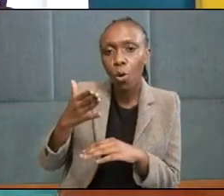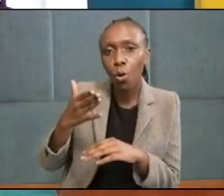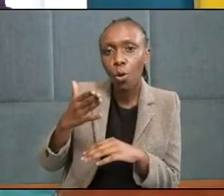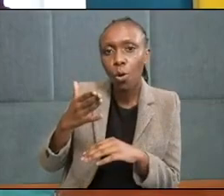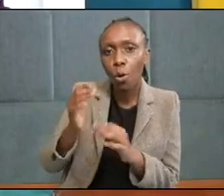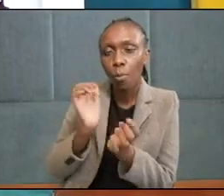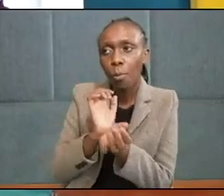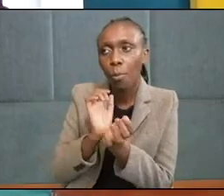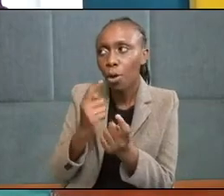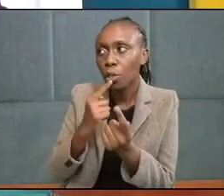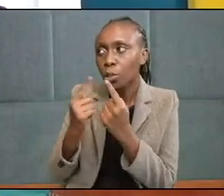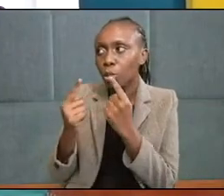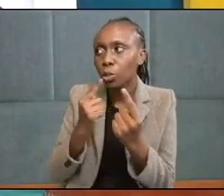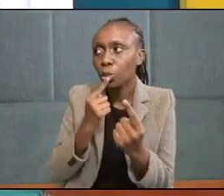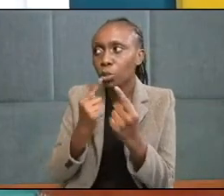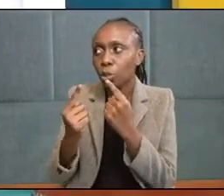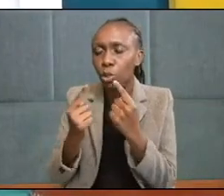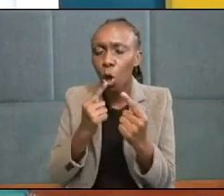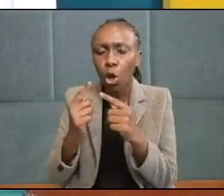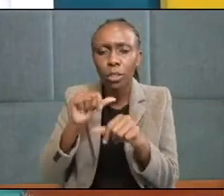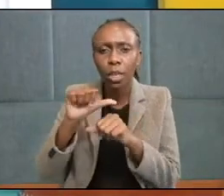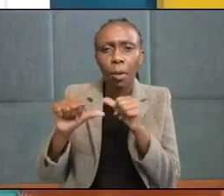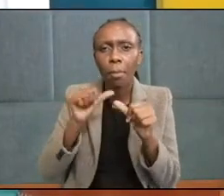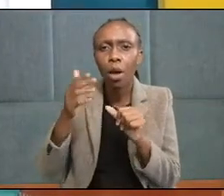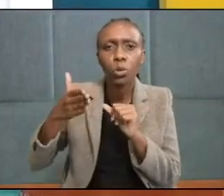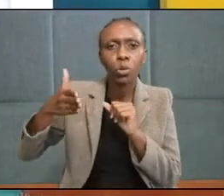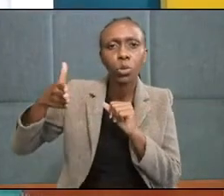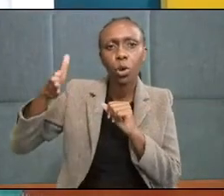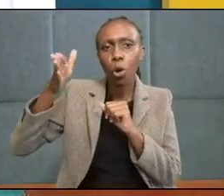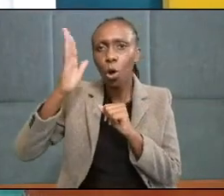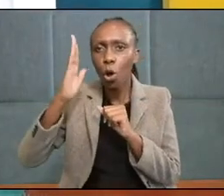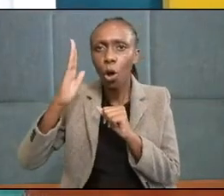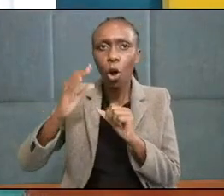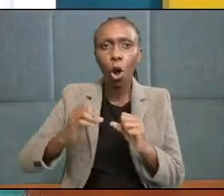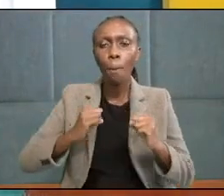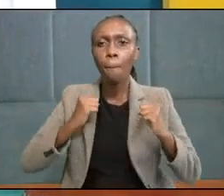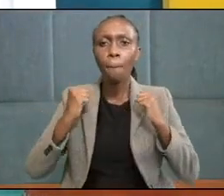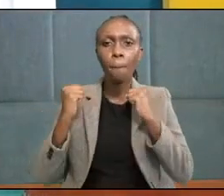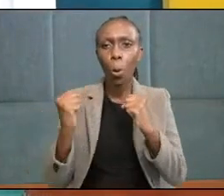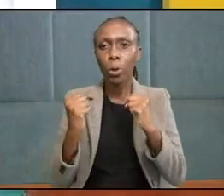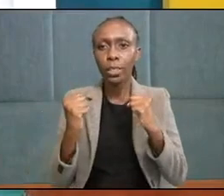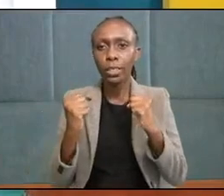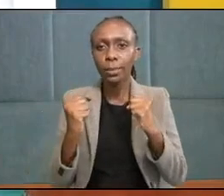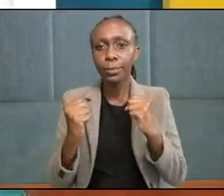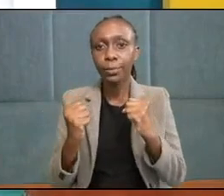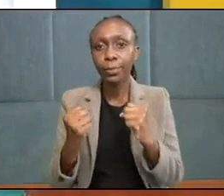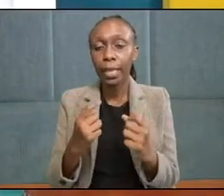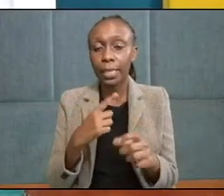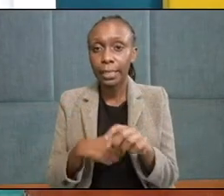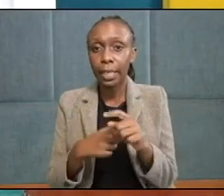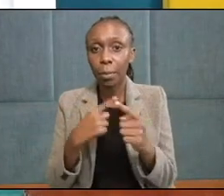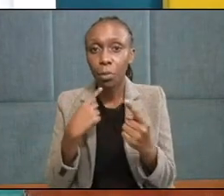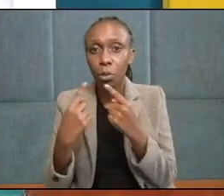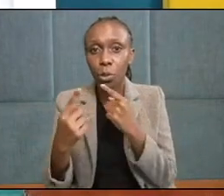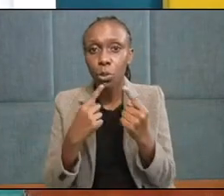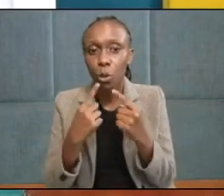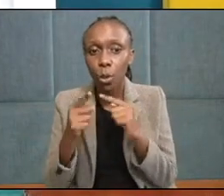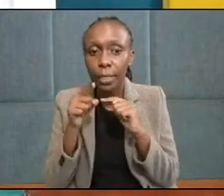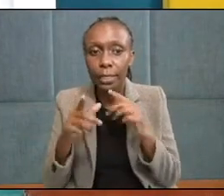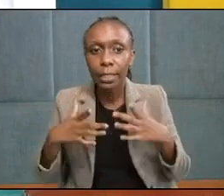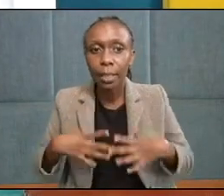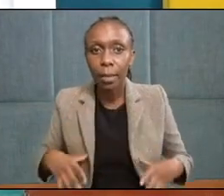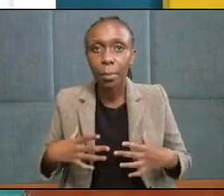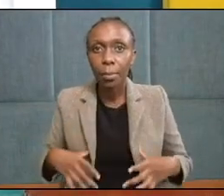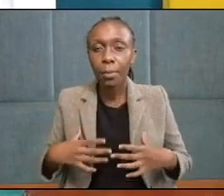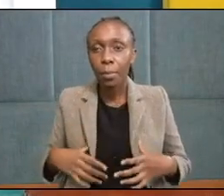a court, he started talking about God boldly and courageously. And as he was talking, these people gave him